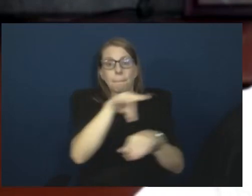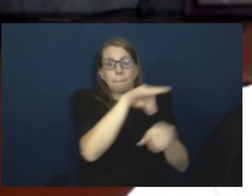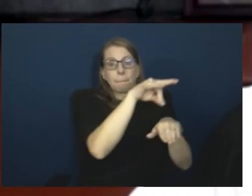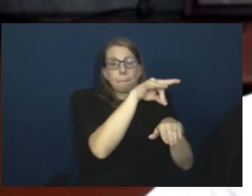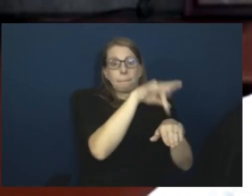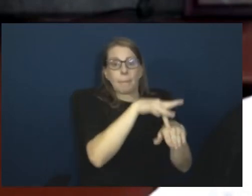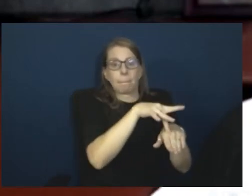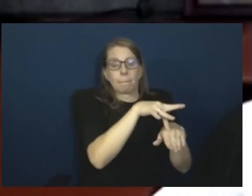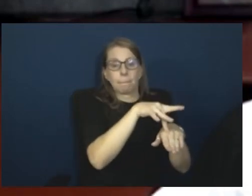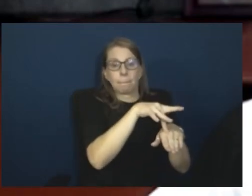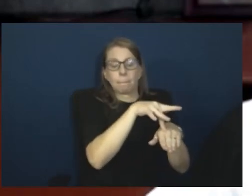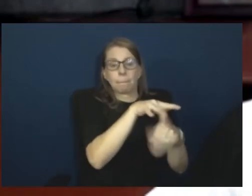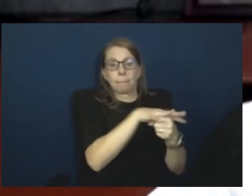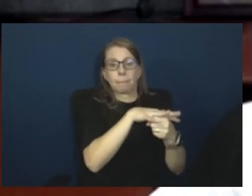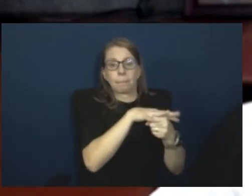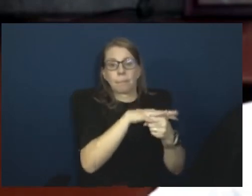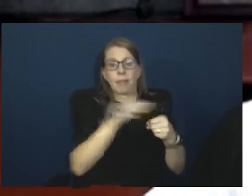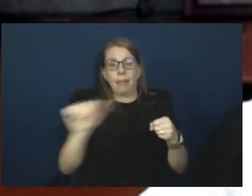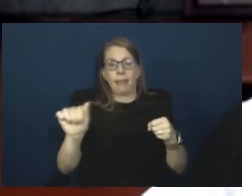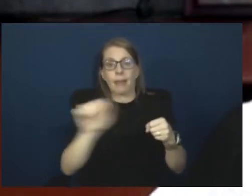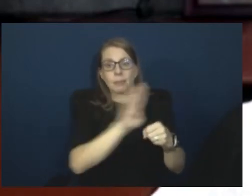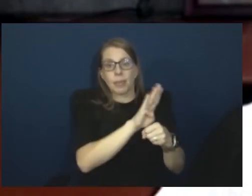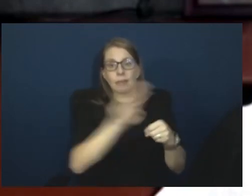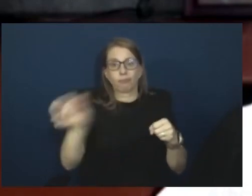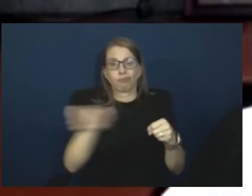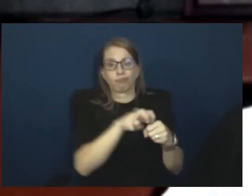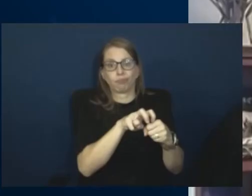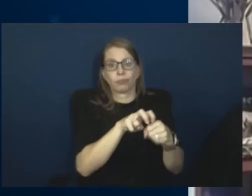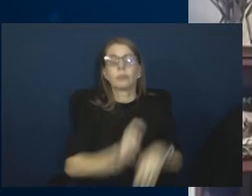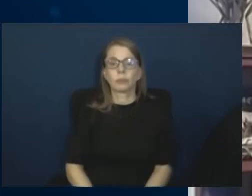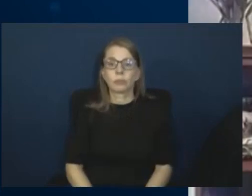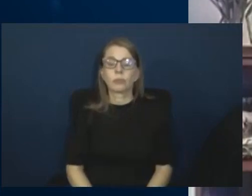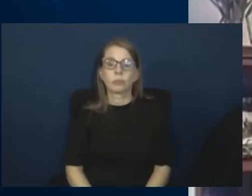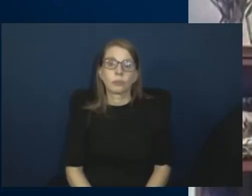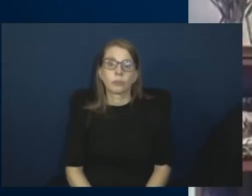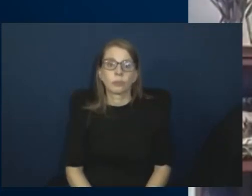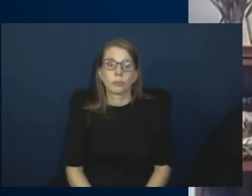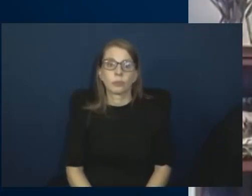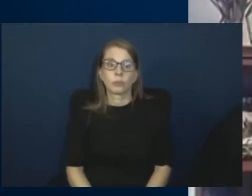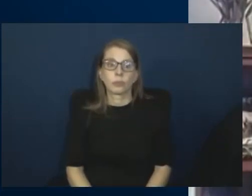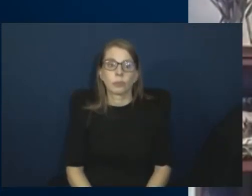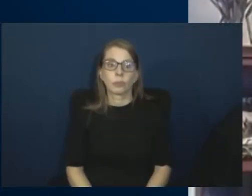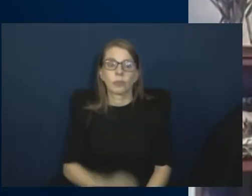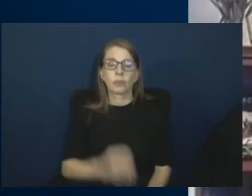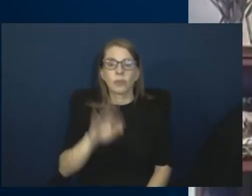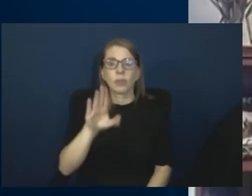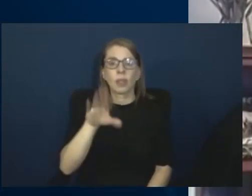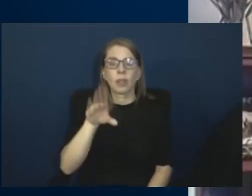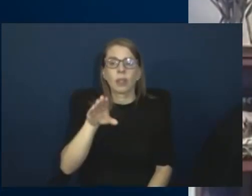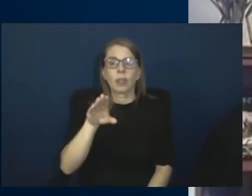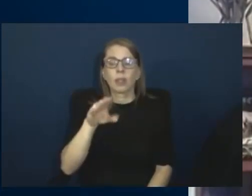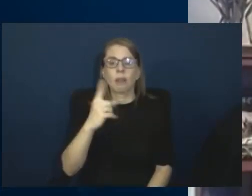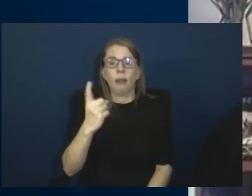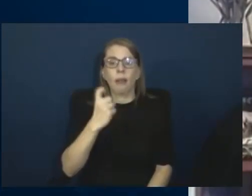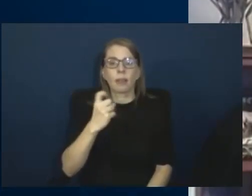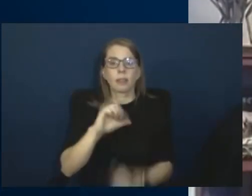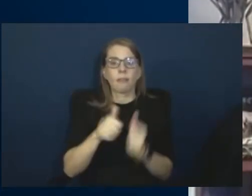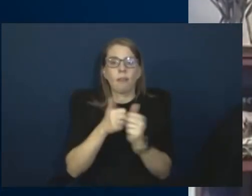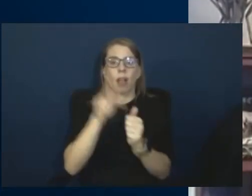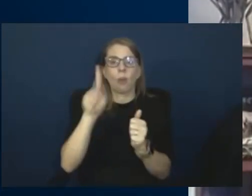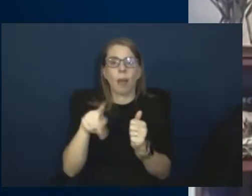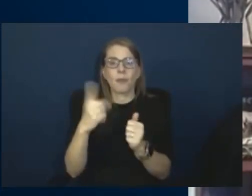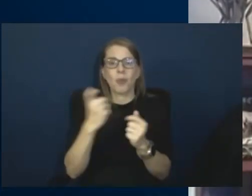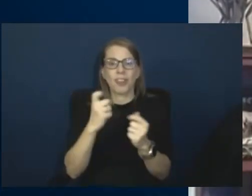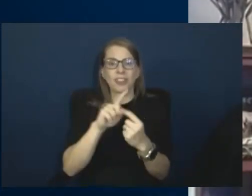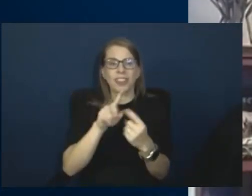B, mechanical transmission of the virus. Over. And Jessica, you're going to ask a follow-up question about mosquitoes. I know you